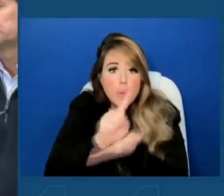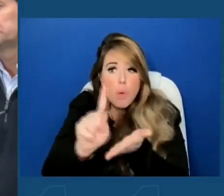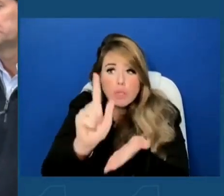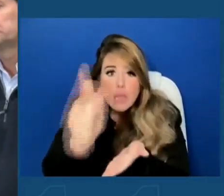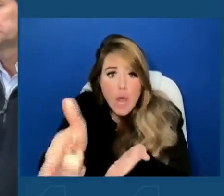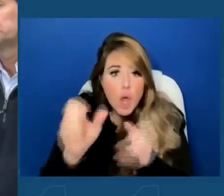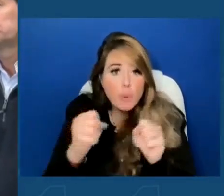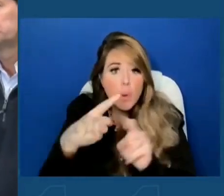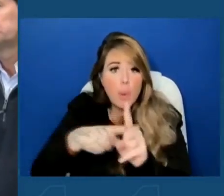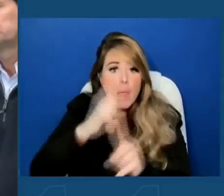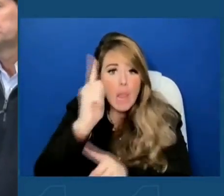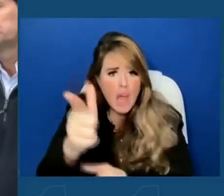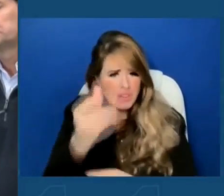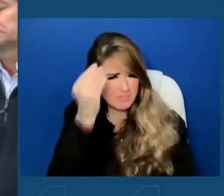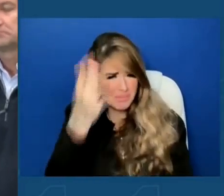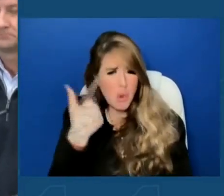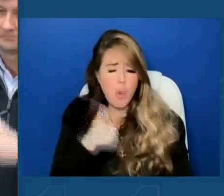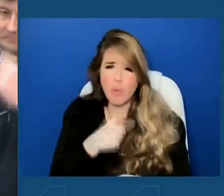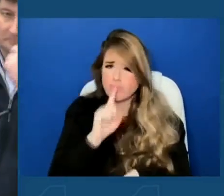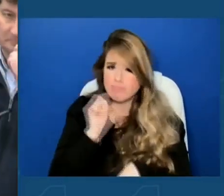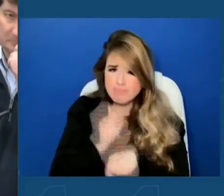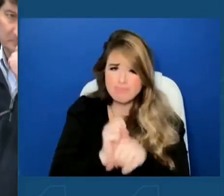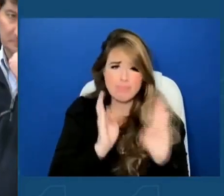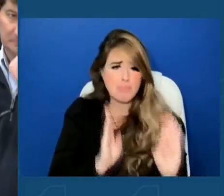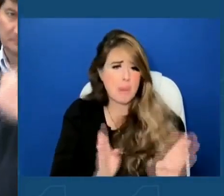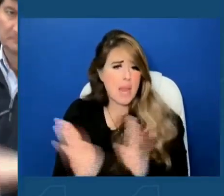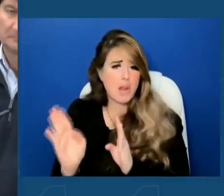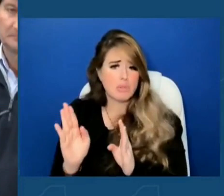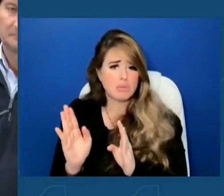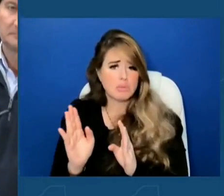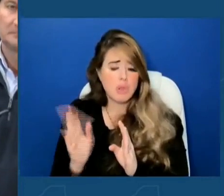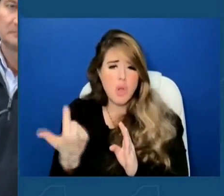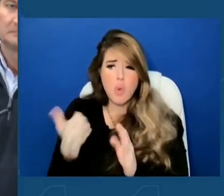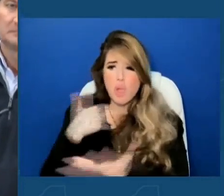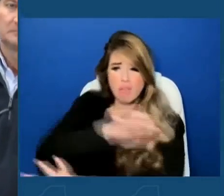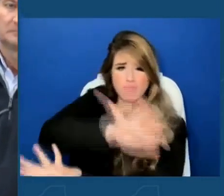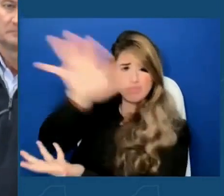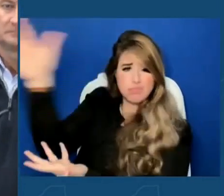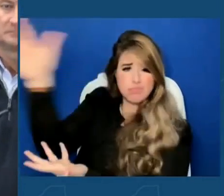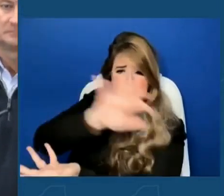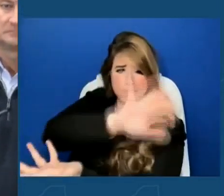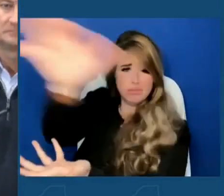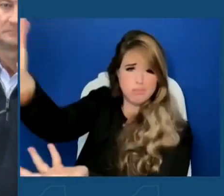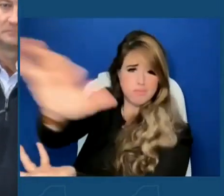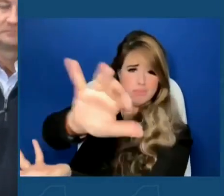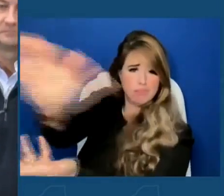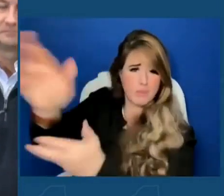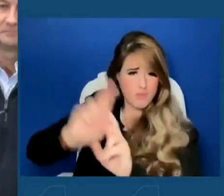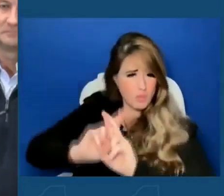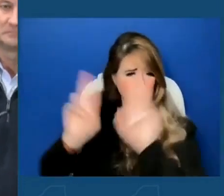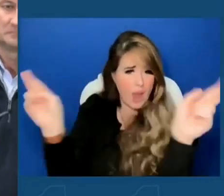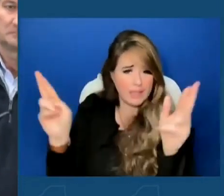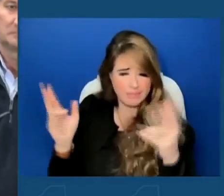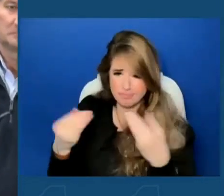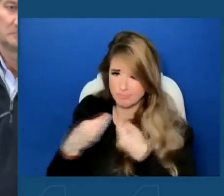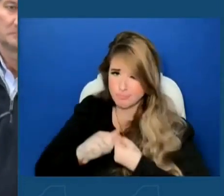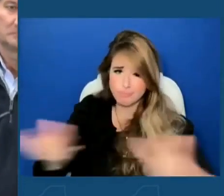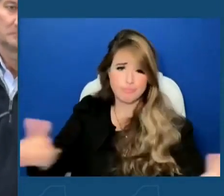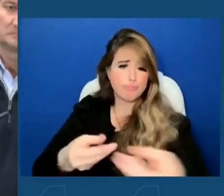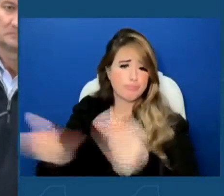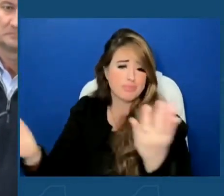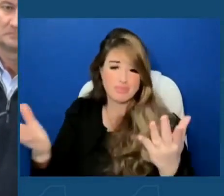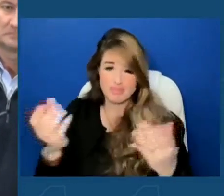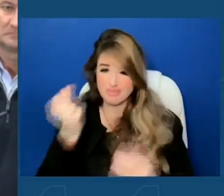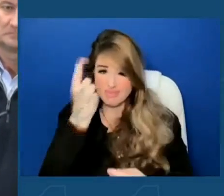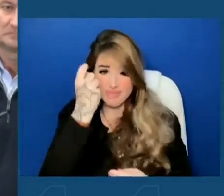have been prepared. We made sure that all of our inventories, our stockpiles, were brought up to where they need to be. So the state has plenty of